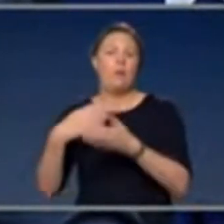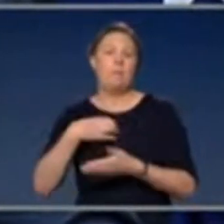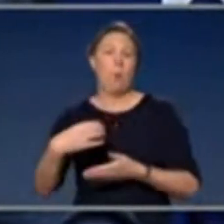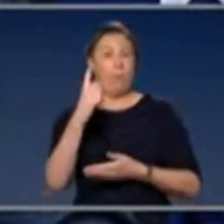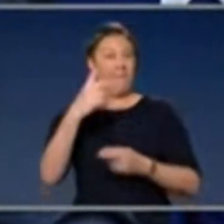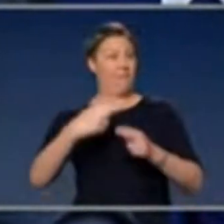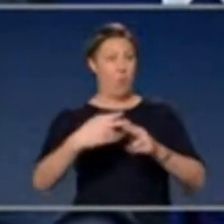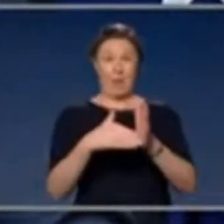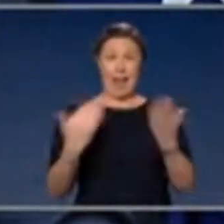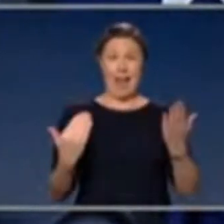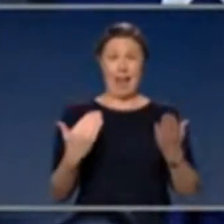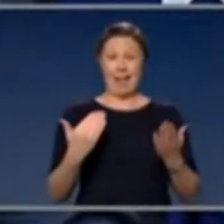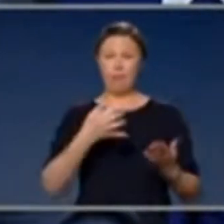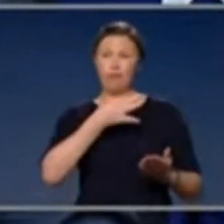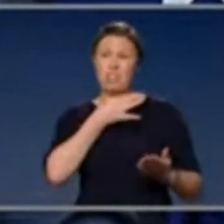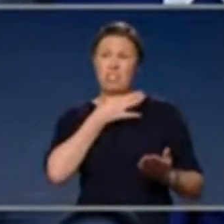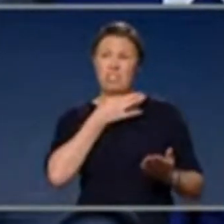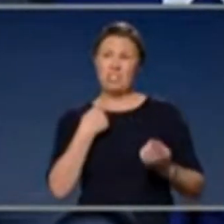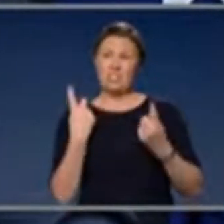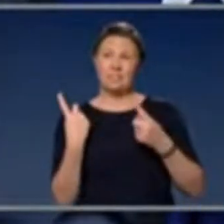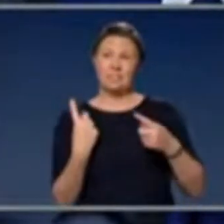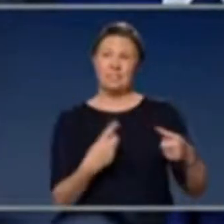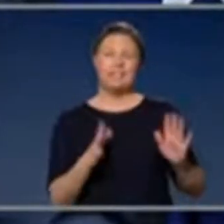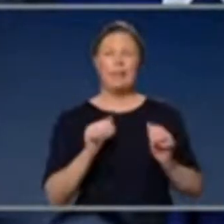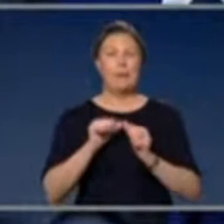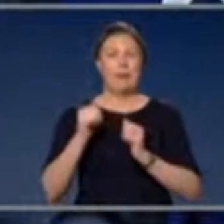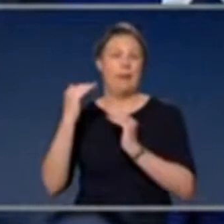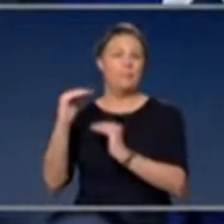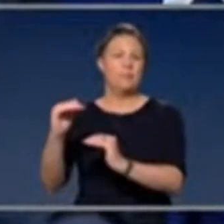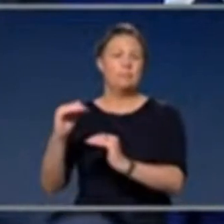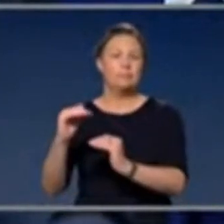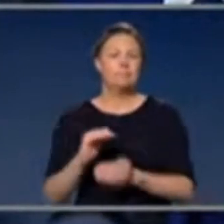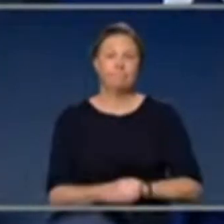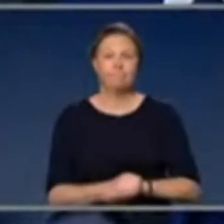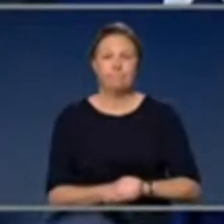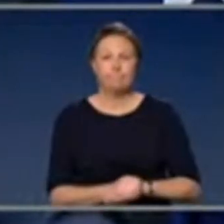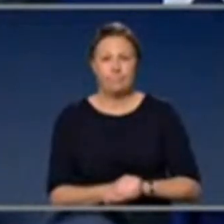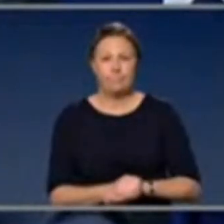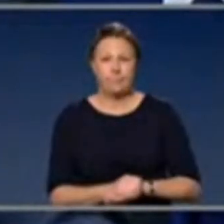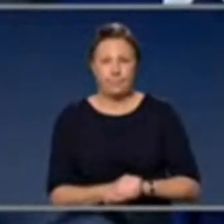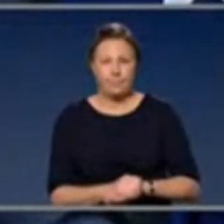right now, on the balance of risk, we need to keep those caps where they are. Prime Minister.